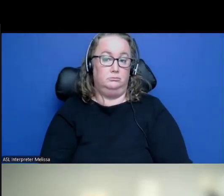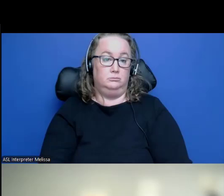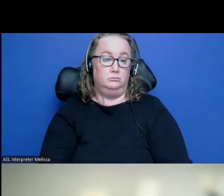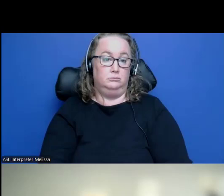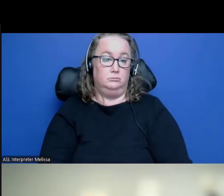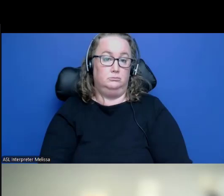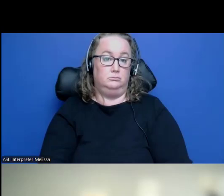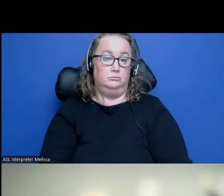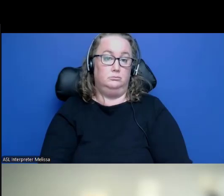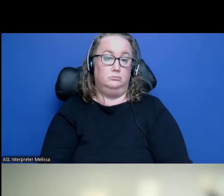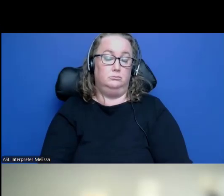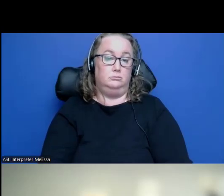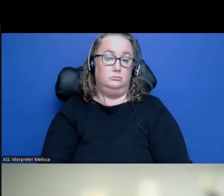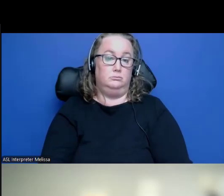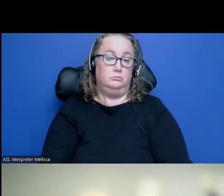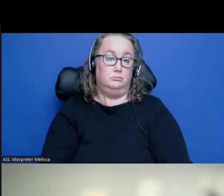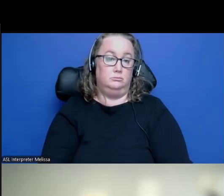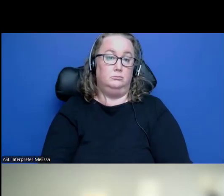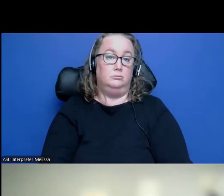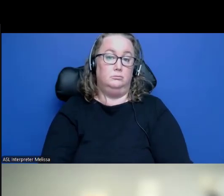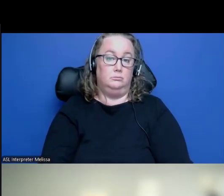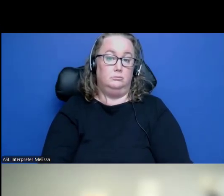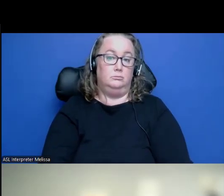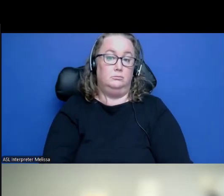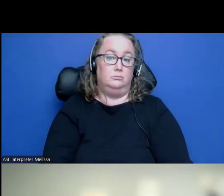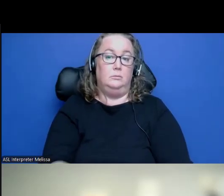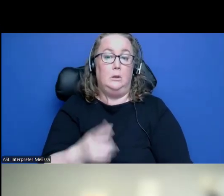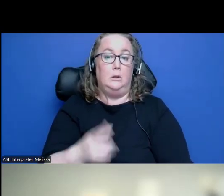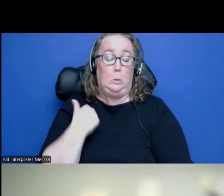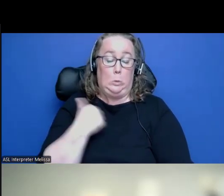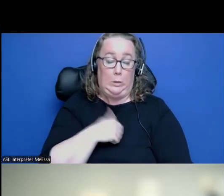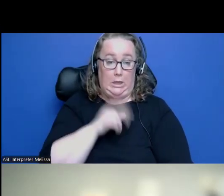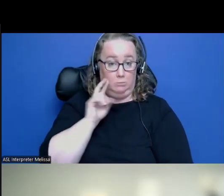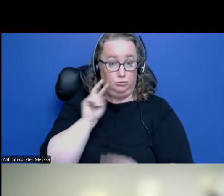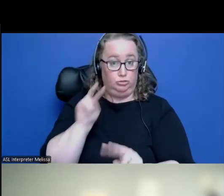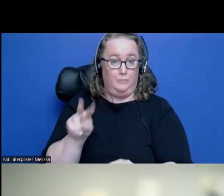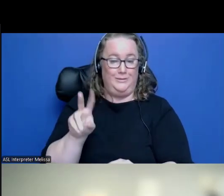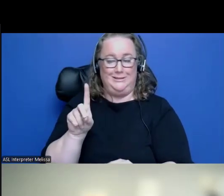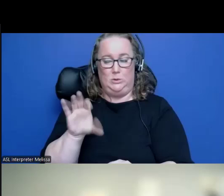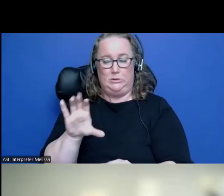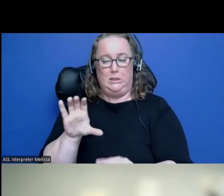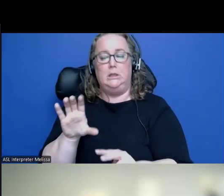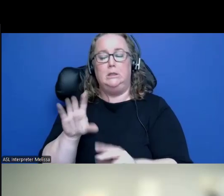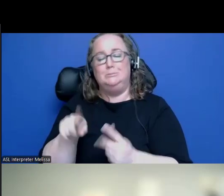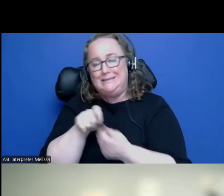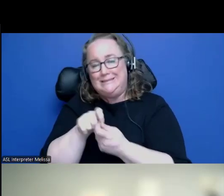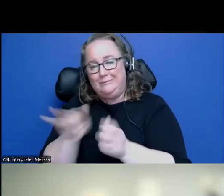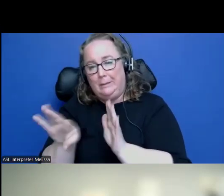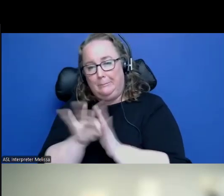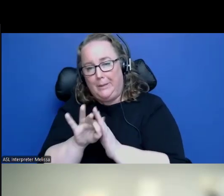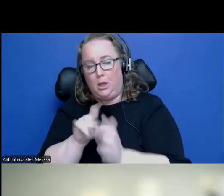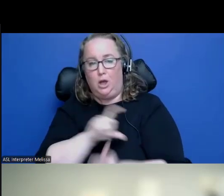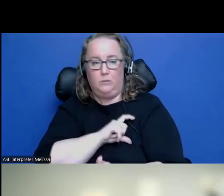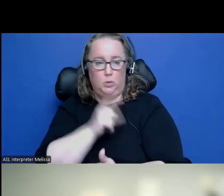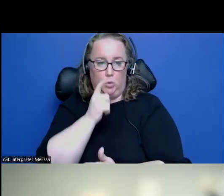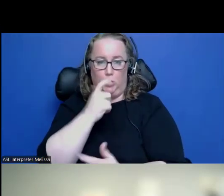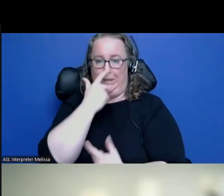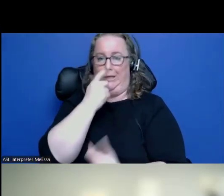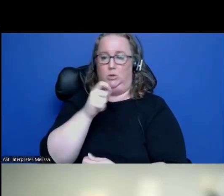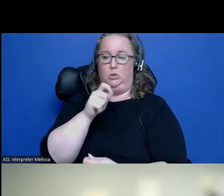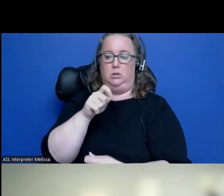DLC observed that DOC specially chose officers interested in working on those